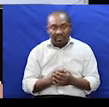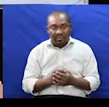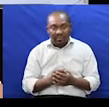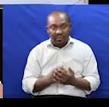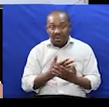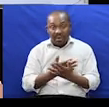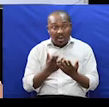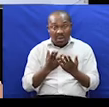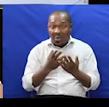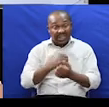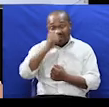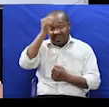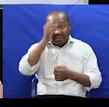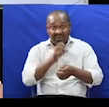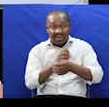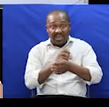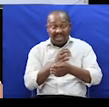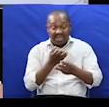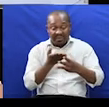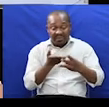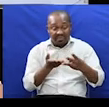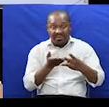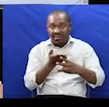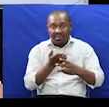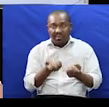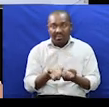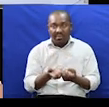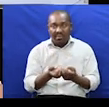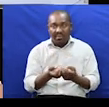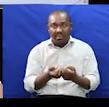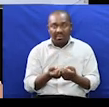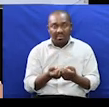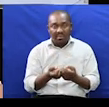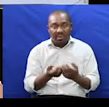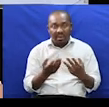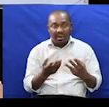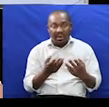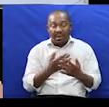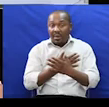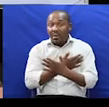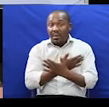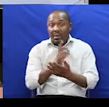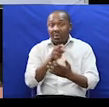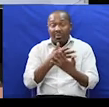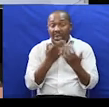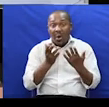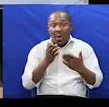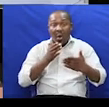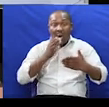indicator. So you cannot learn this reaction because there will be no